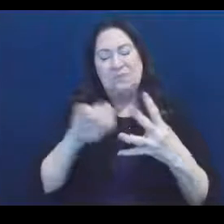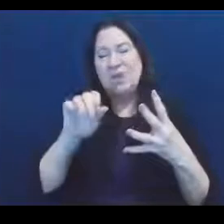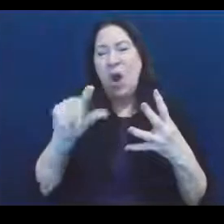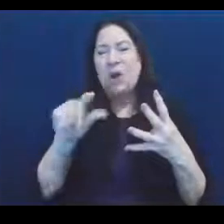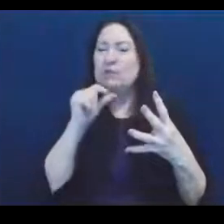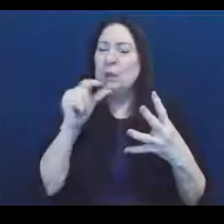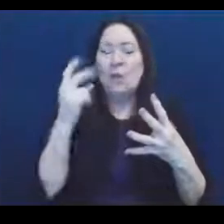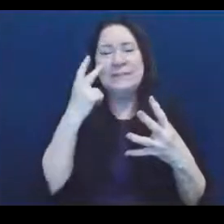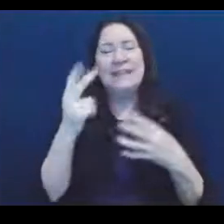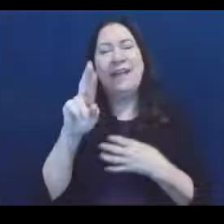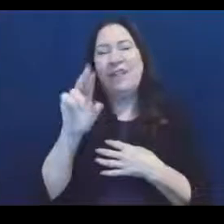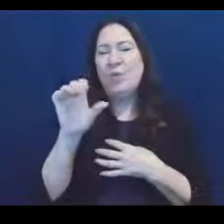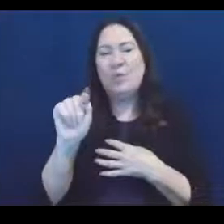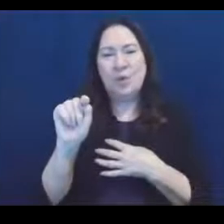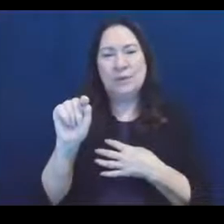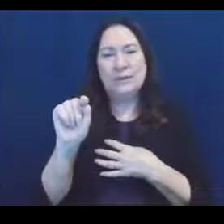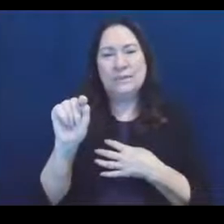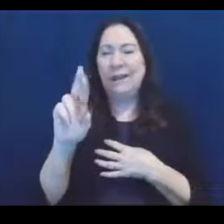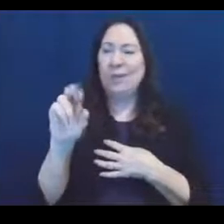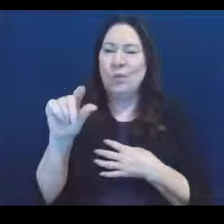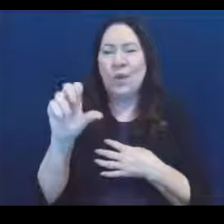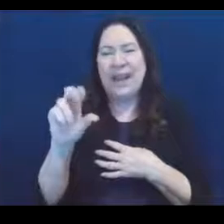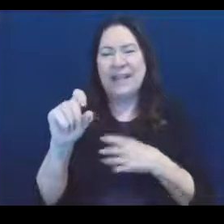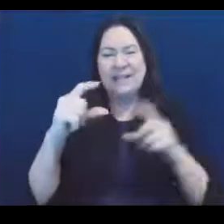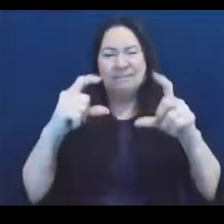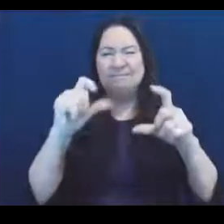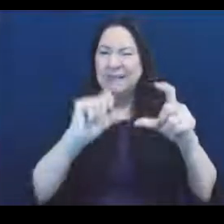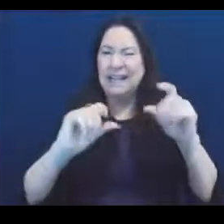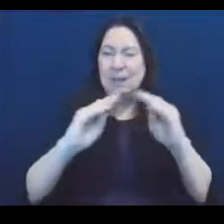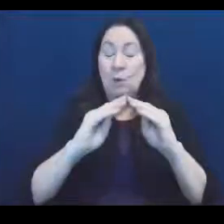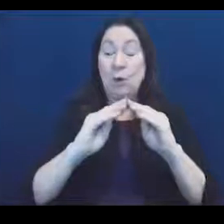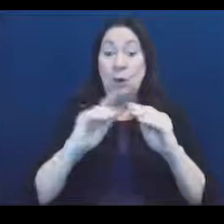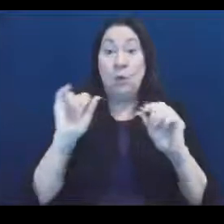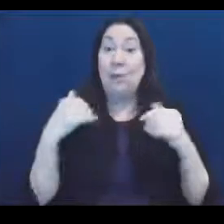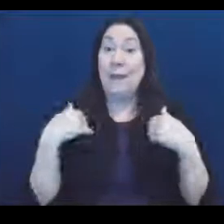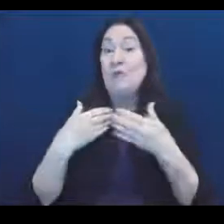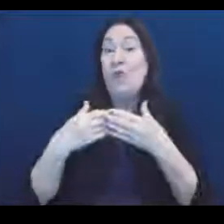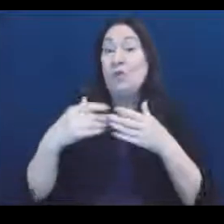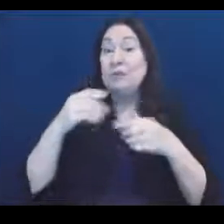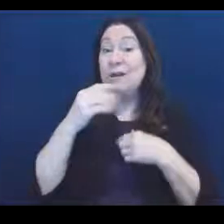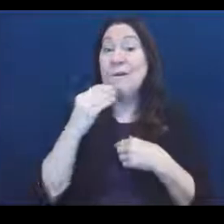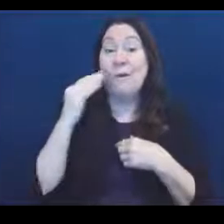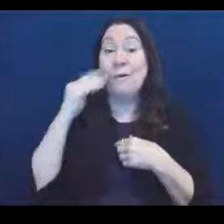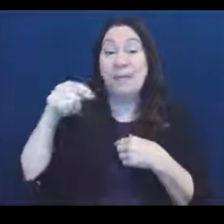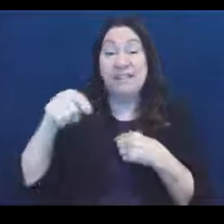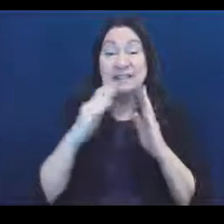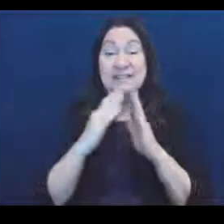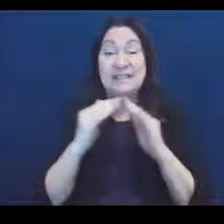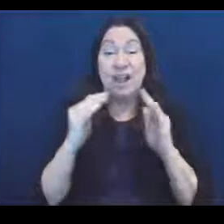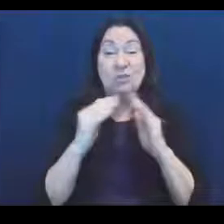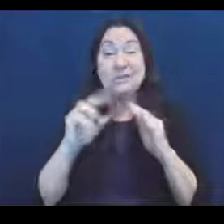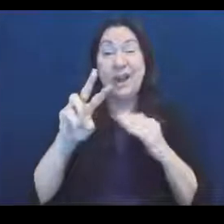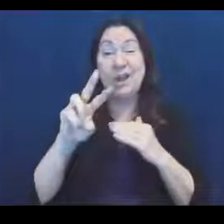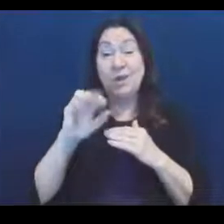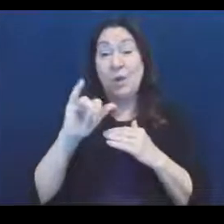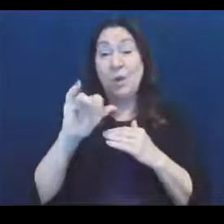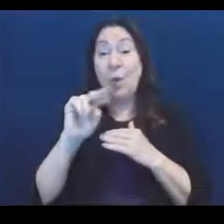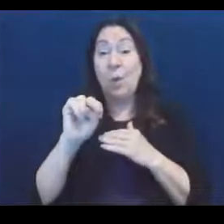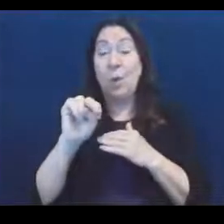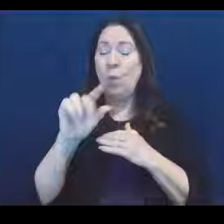anymore. Now, we also have roost rings that occur here closer to home. This one was in downtown Wilmington, actually, in